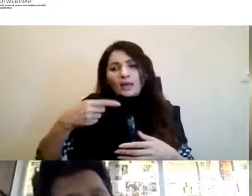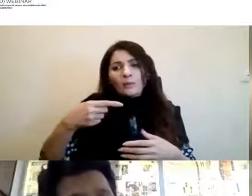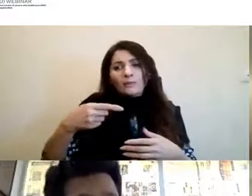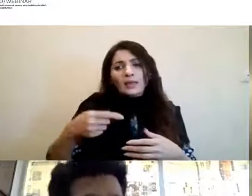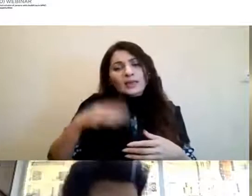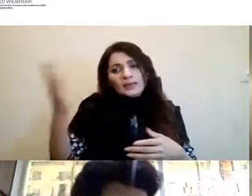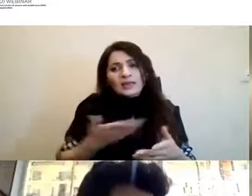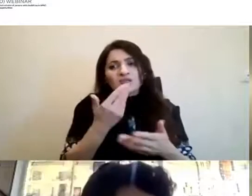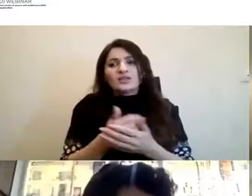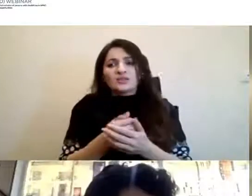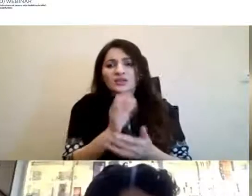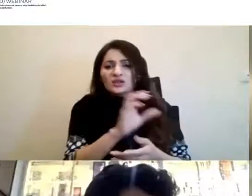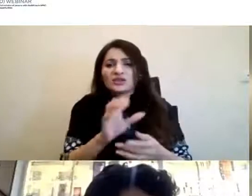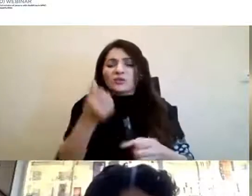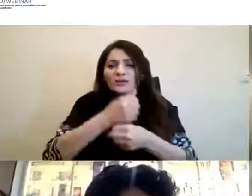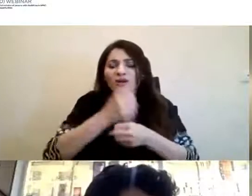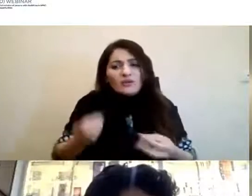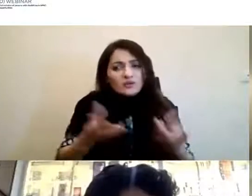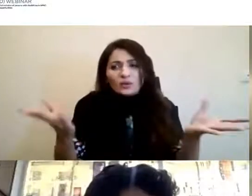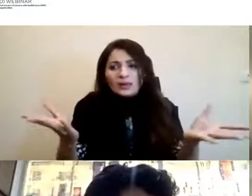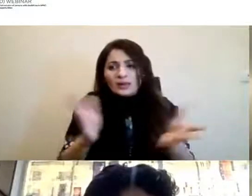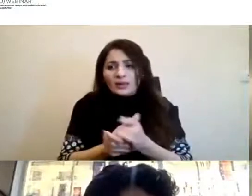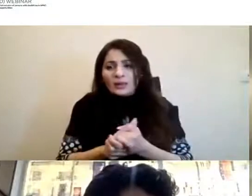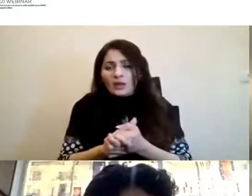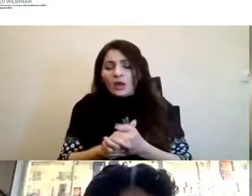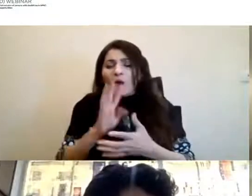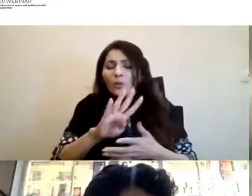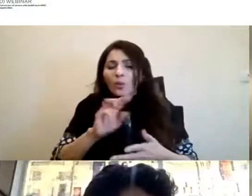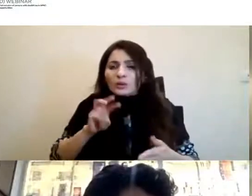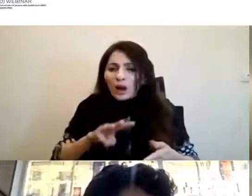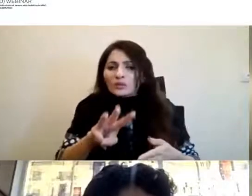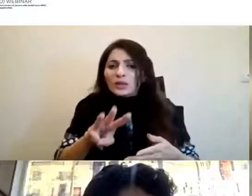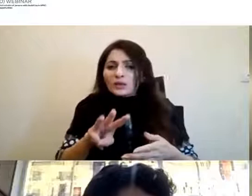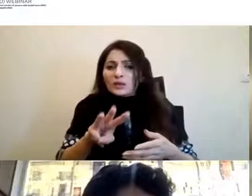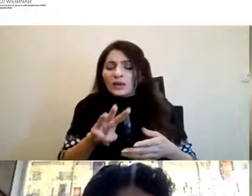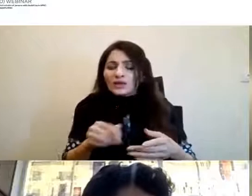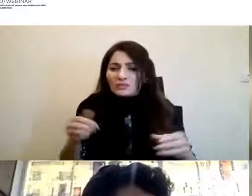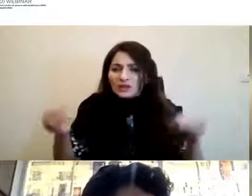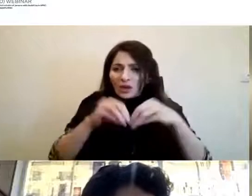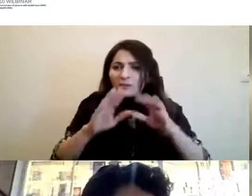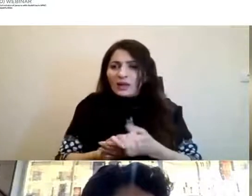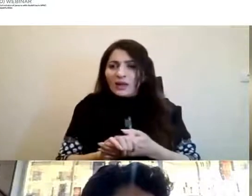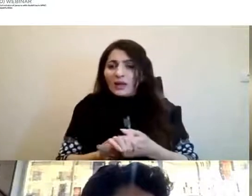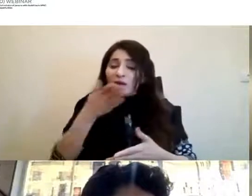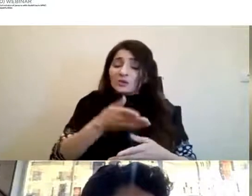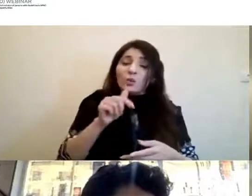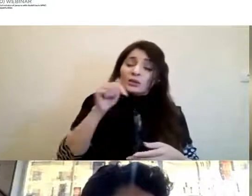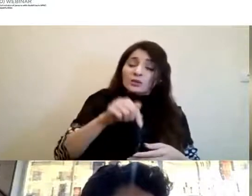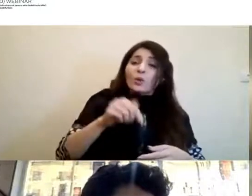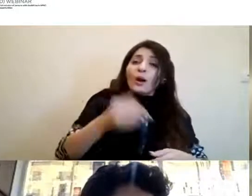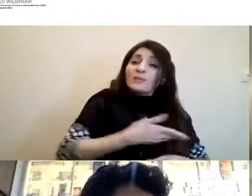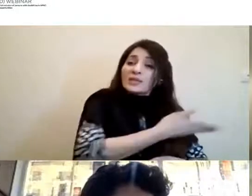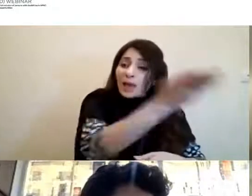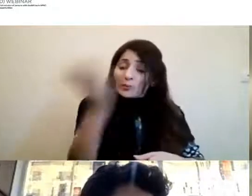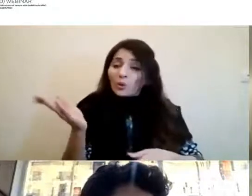4,000 e-service will included in this service. So now we are working to make it accessible and inclusive for all. Because